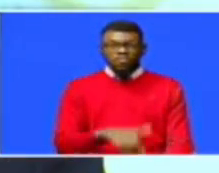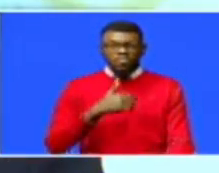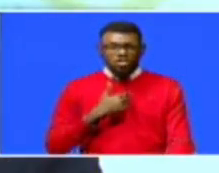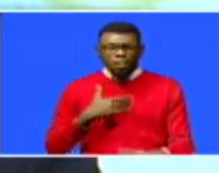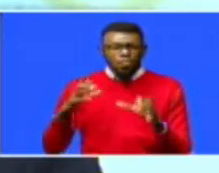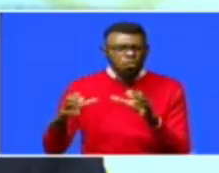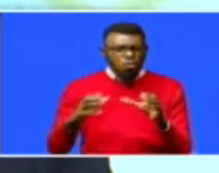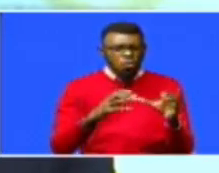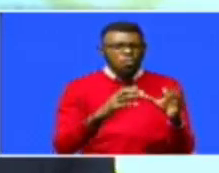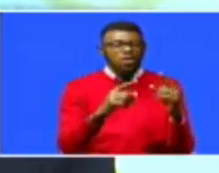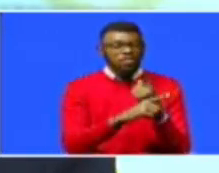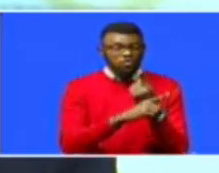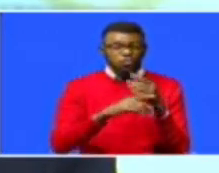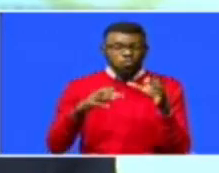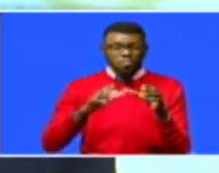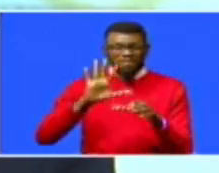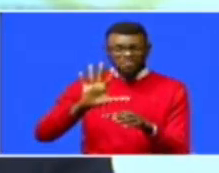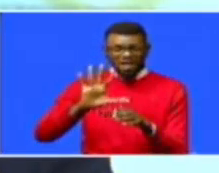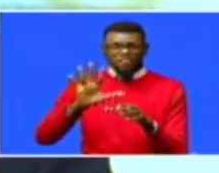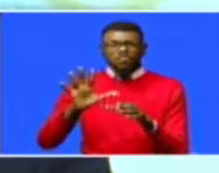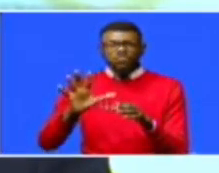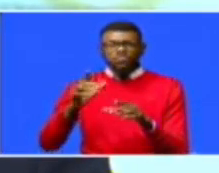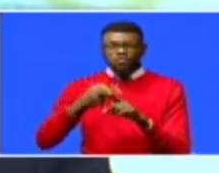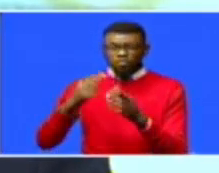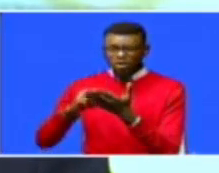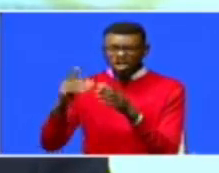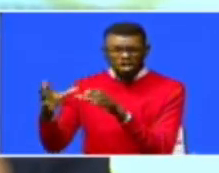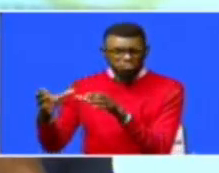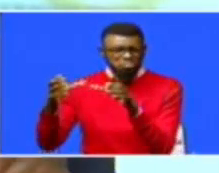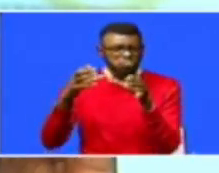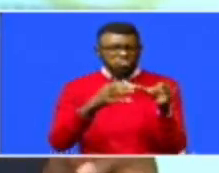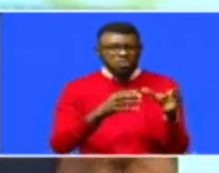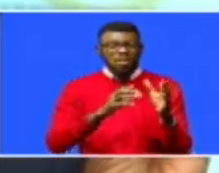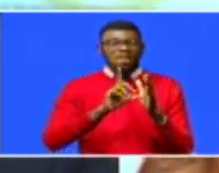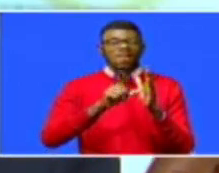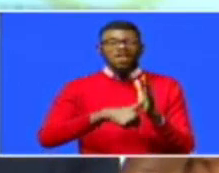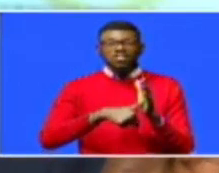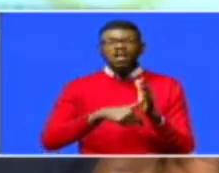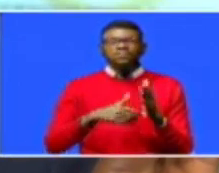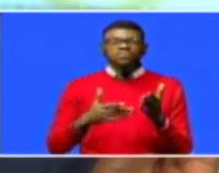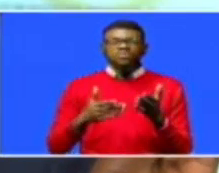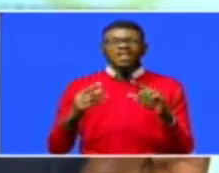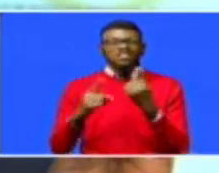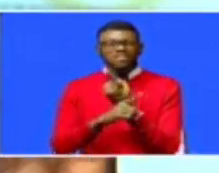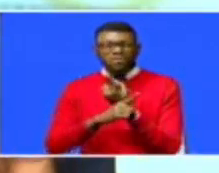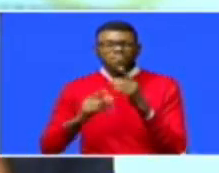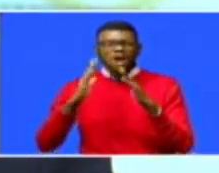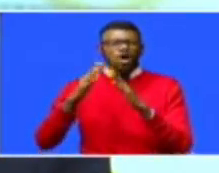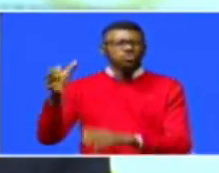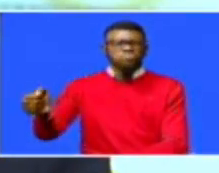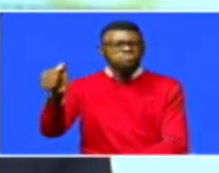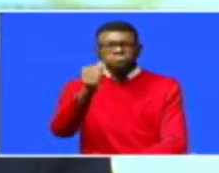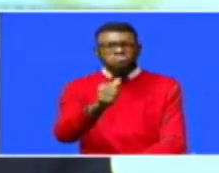5 and 10 coming in from Uganda, but they are supplied to different households. And